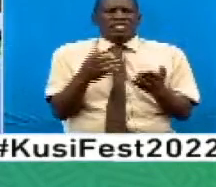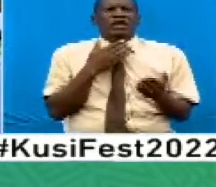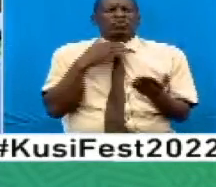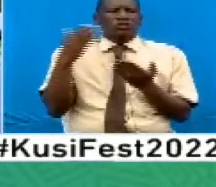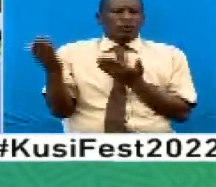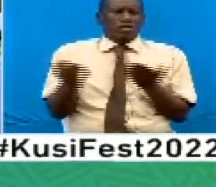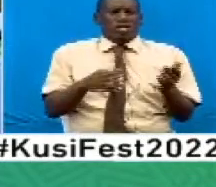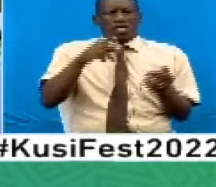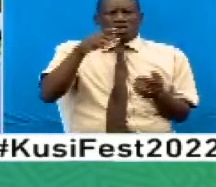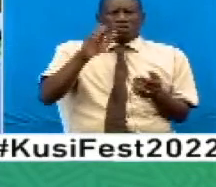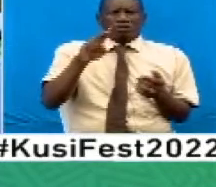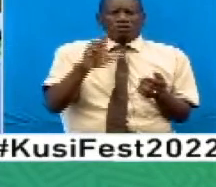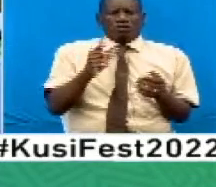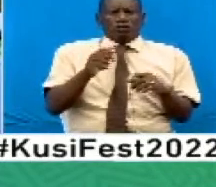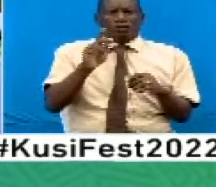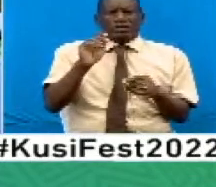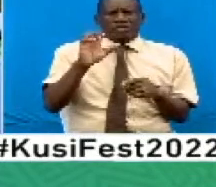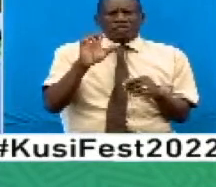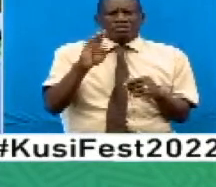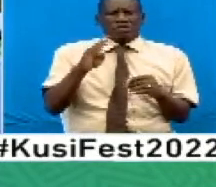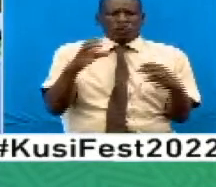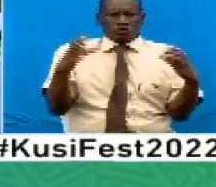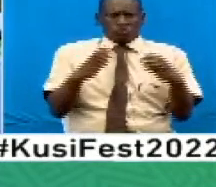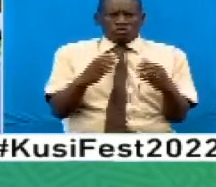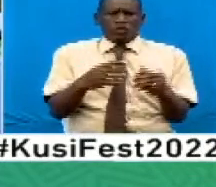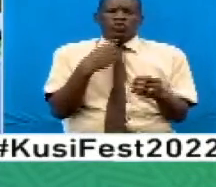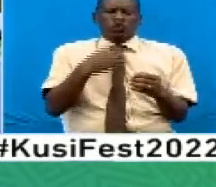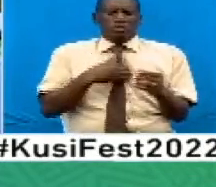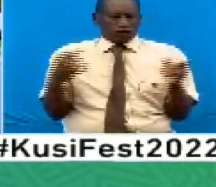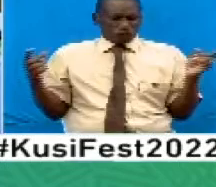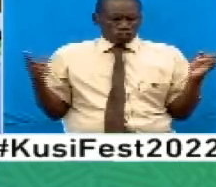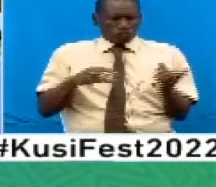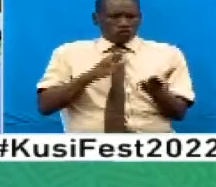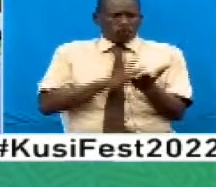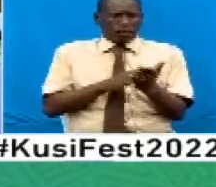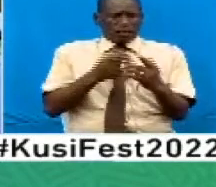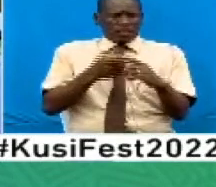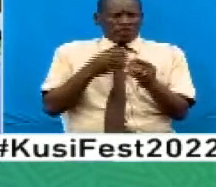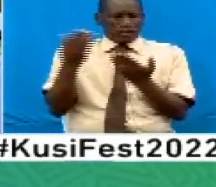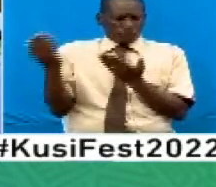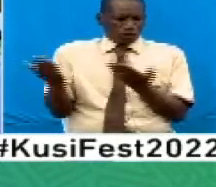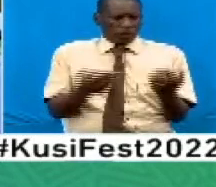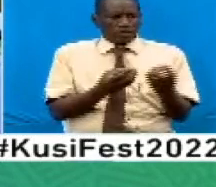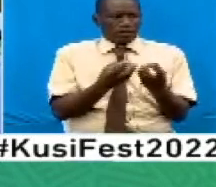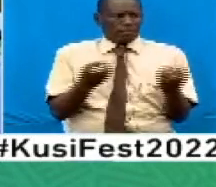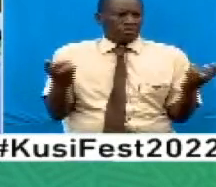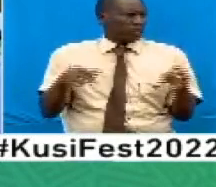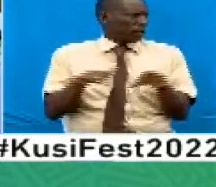invite Mr. Paul Russo of KCB Group. He has assured me he has very brief remarks, and then we usher the panel in.